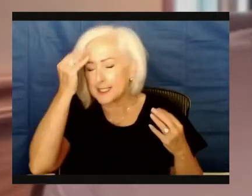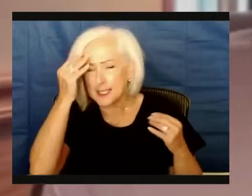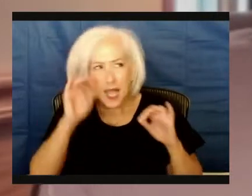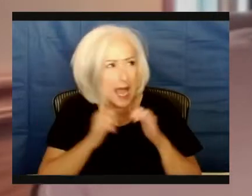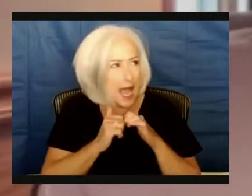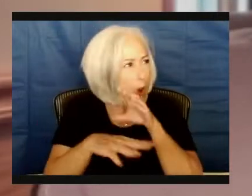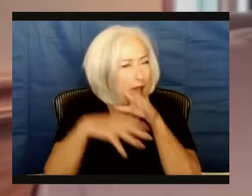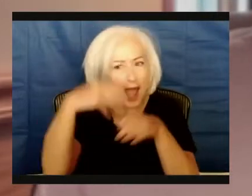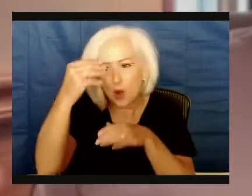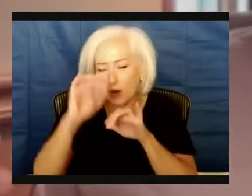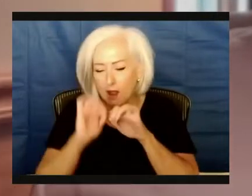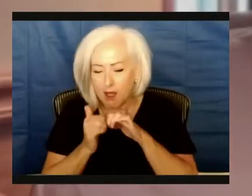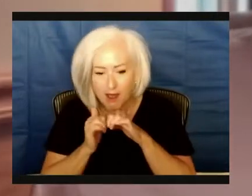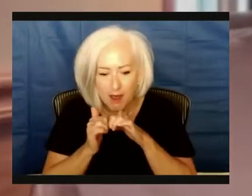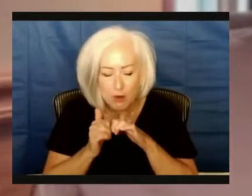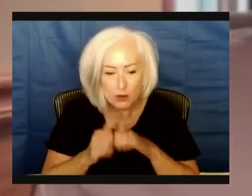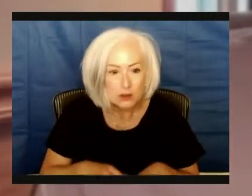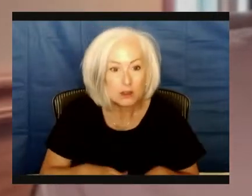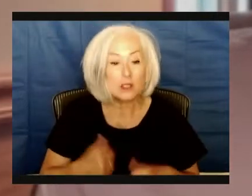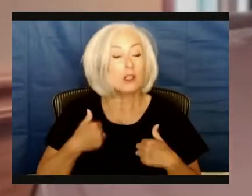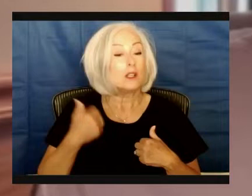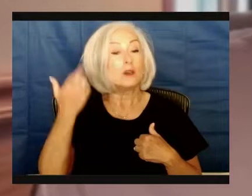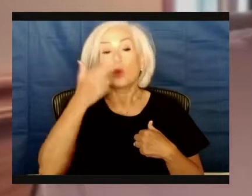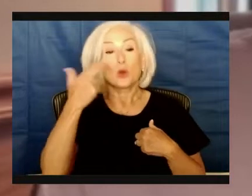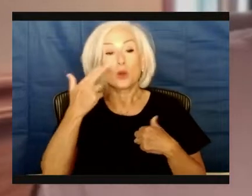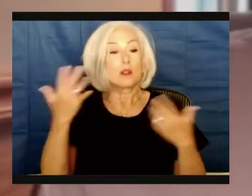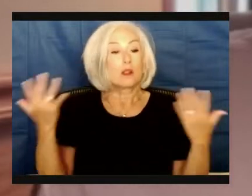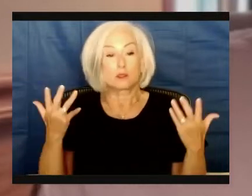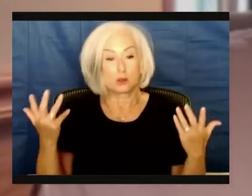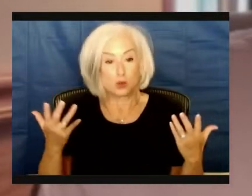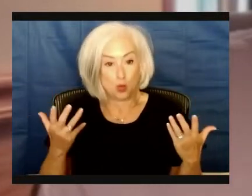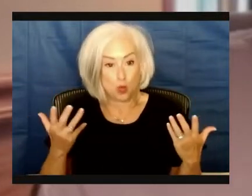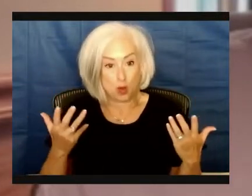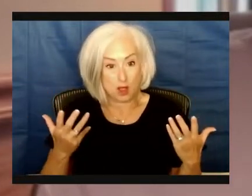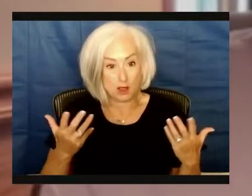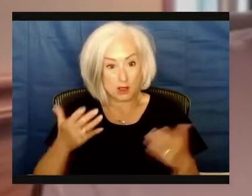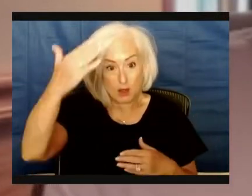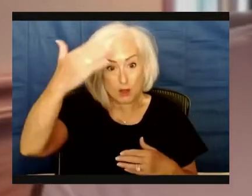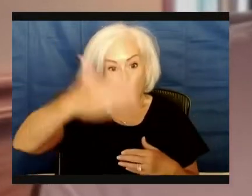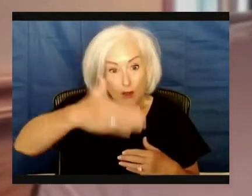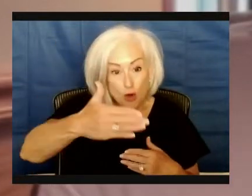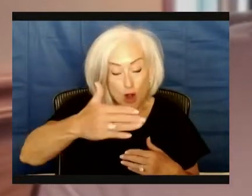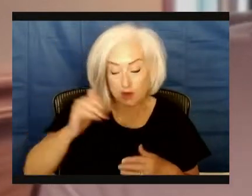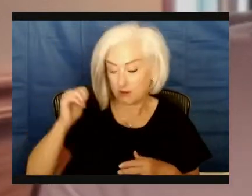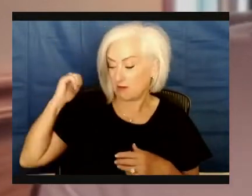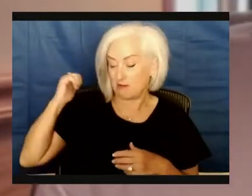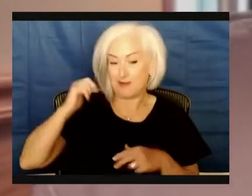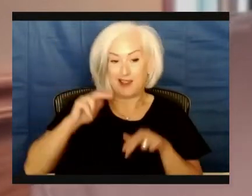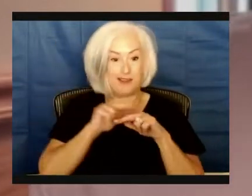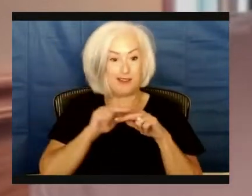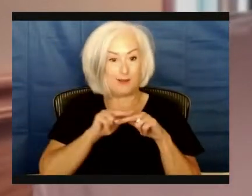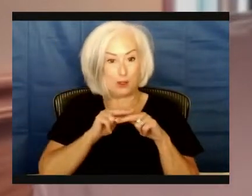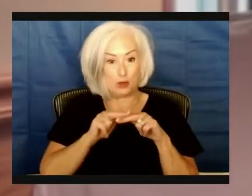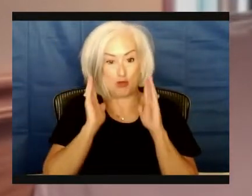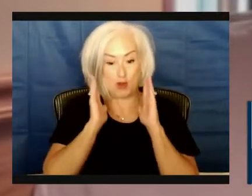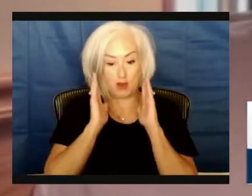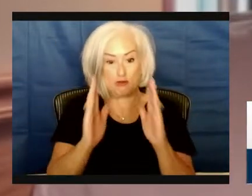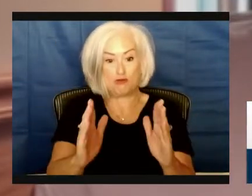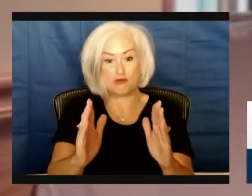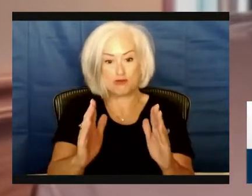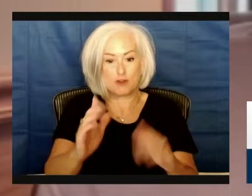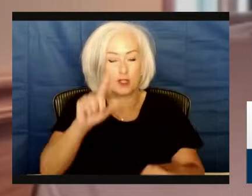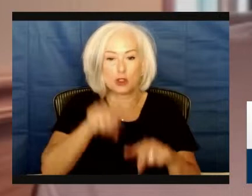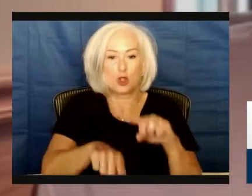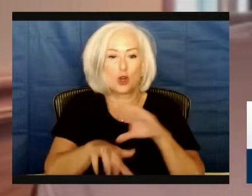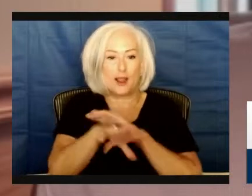thing we kind of realized is that both exits on the front and back of the train were, those weren't usable anymore. The